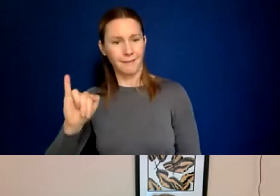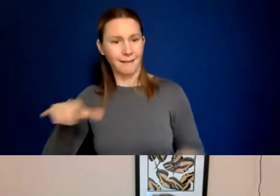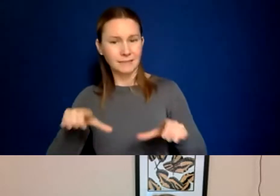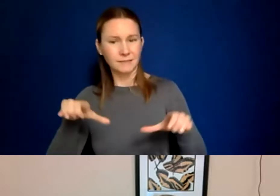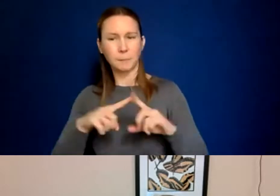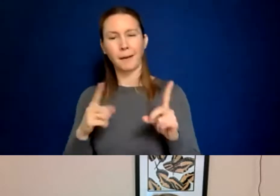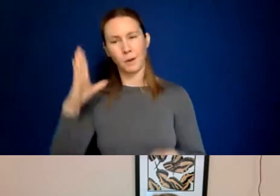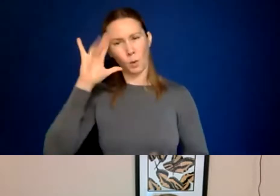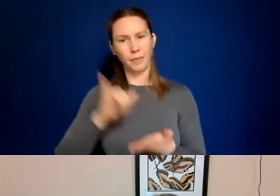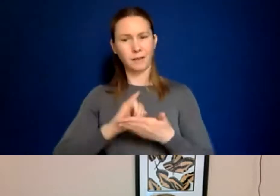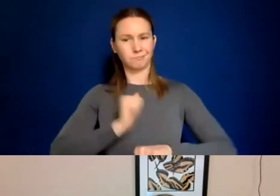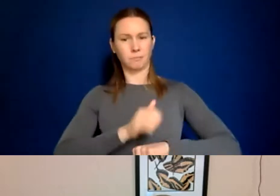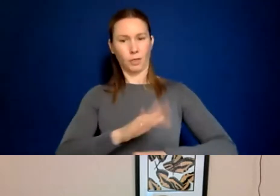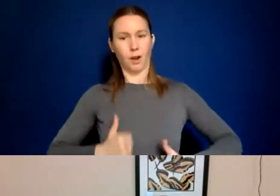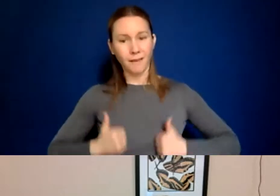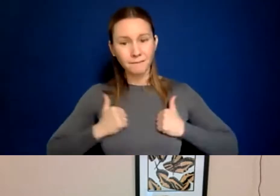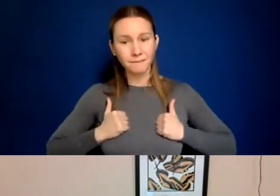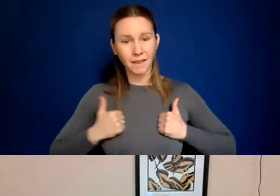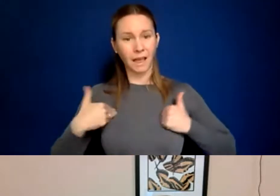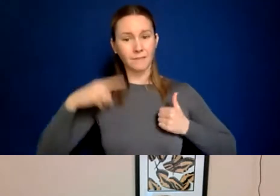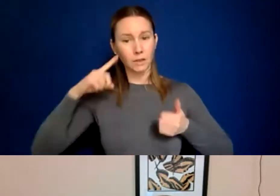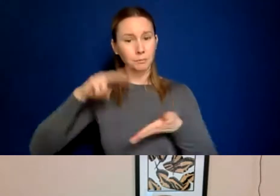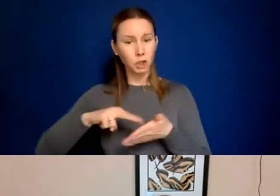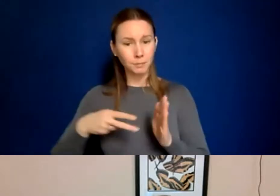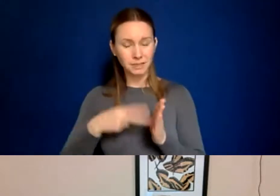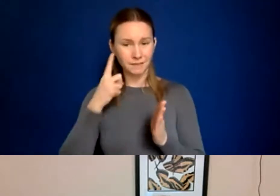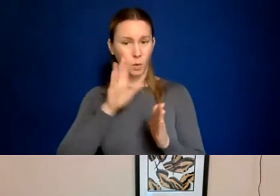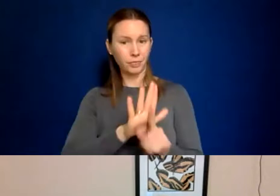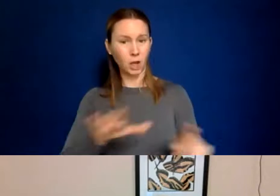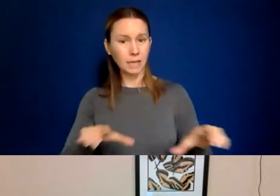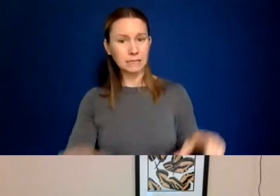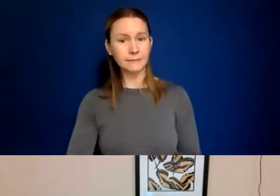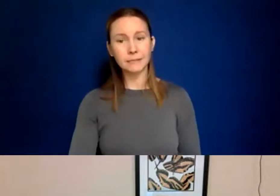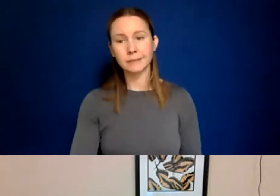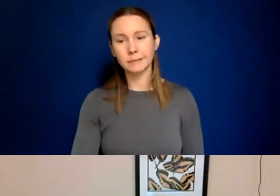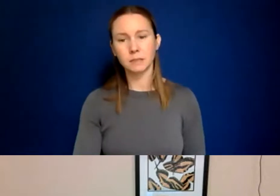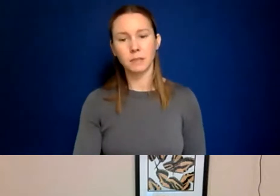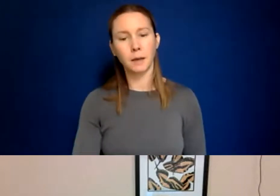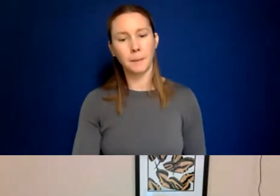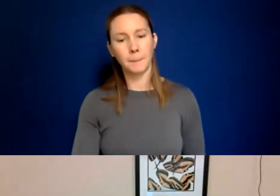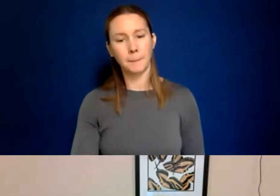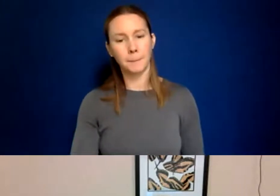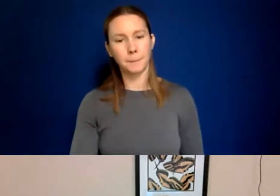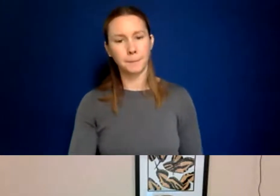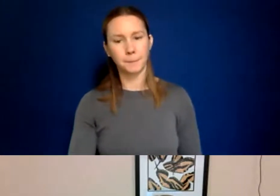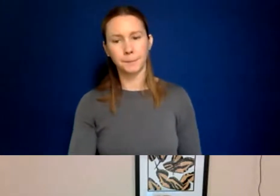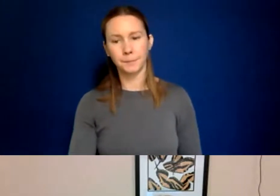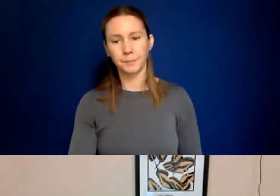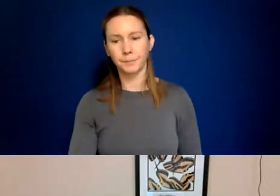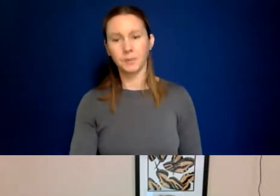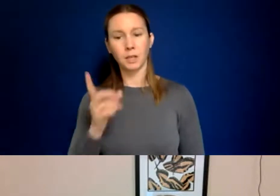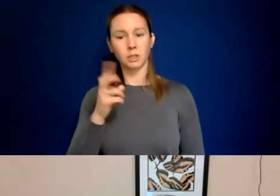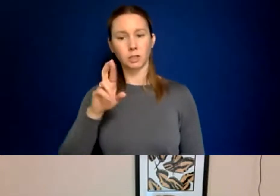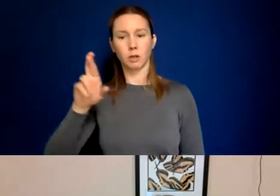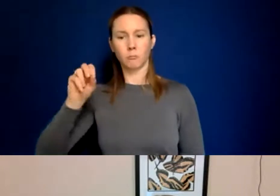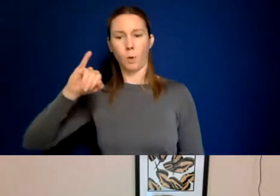like life-based and purposeful in a lot of their activities. Like Dr. Rojas has mentioned too, there's that tailored